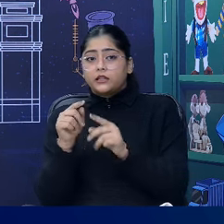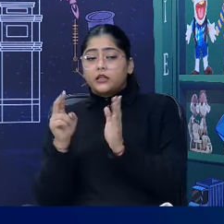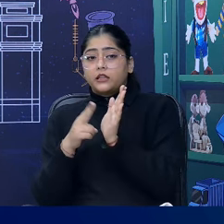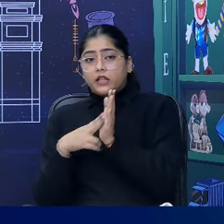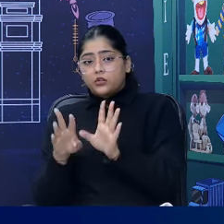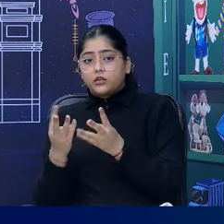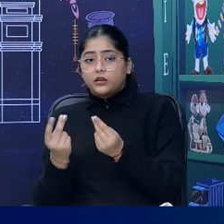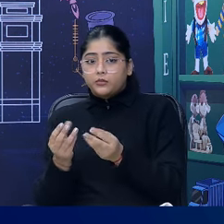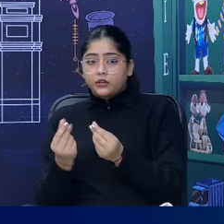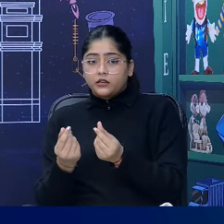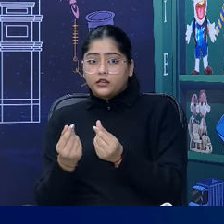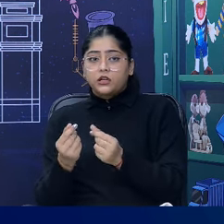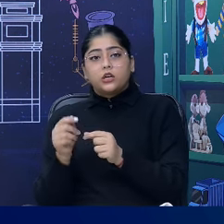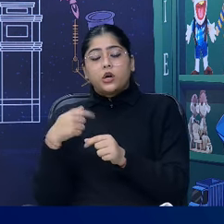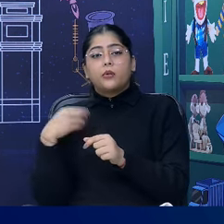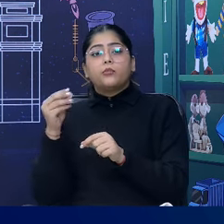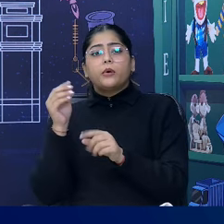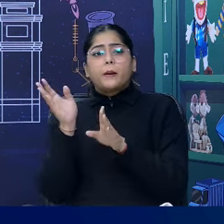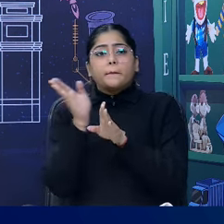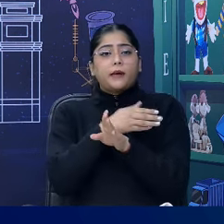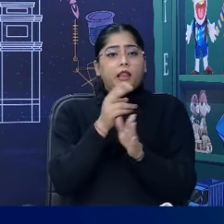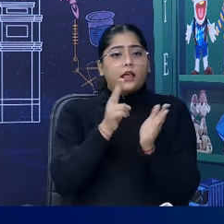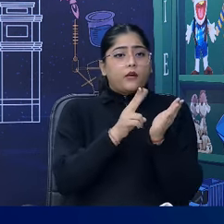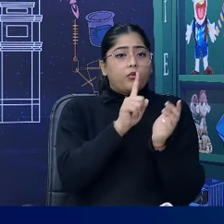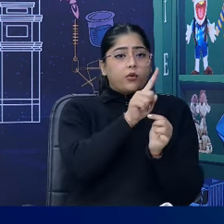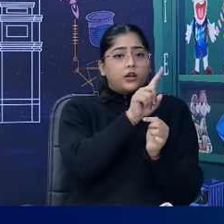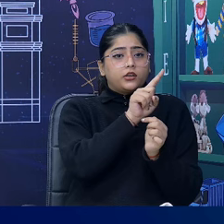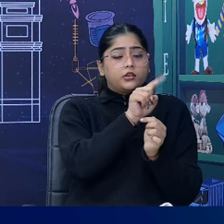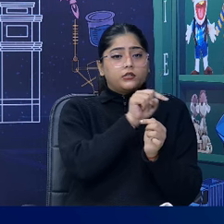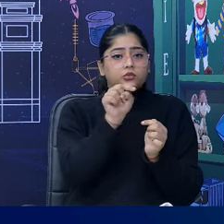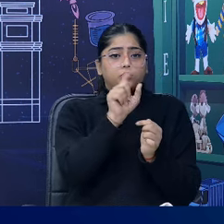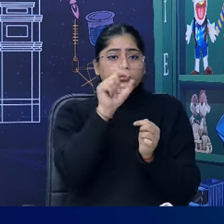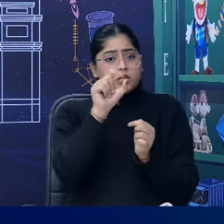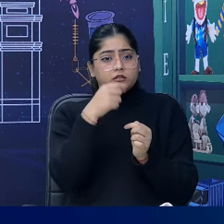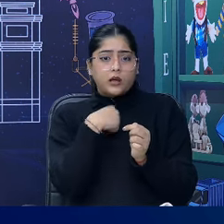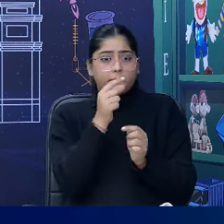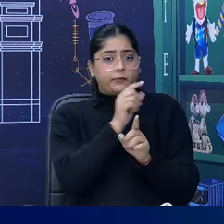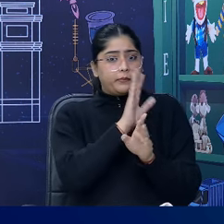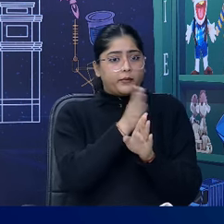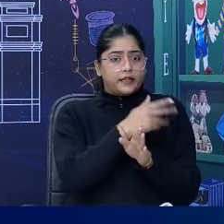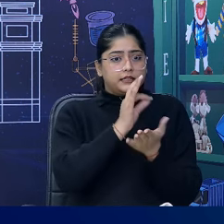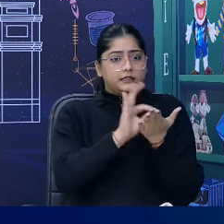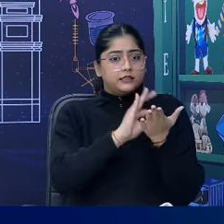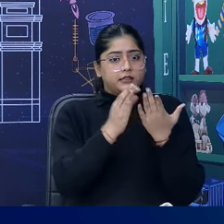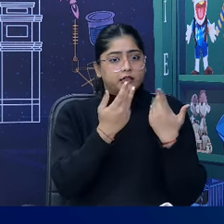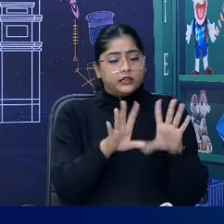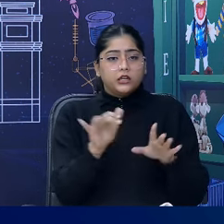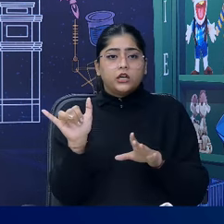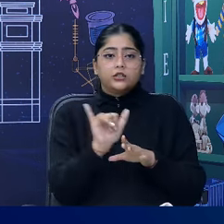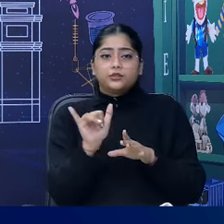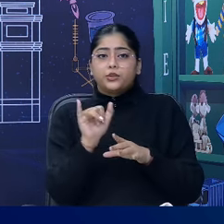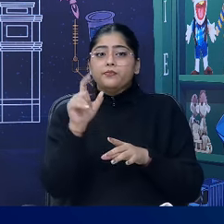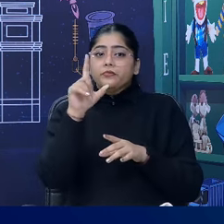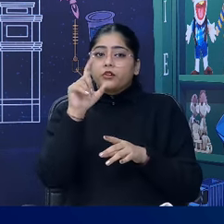here. Only 10 elements. So we have written here that x is between 1 to 10, both included. 1